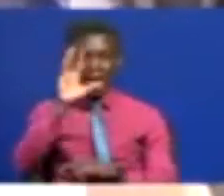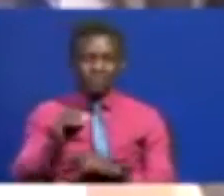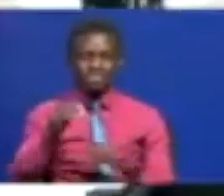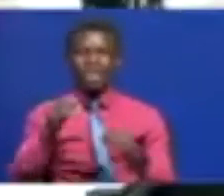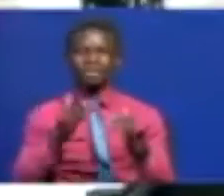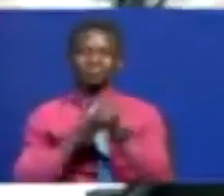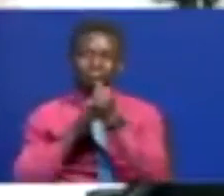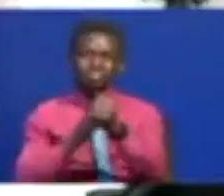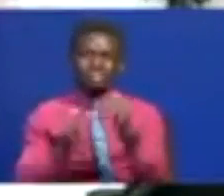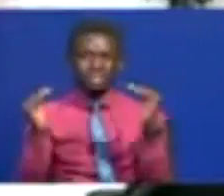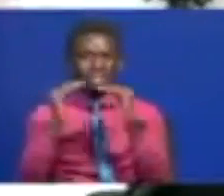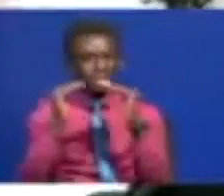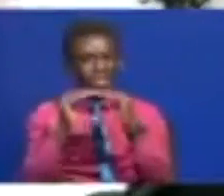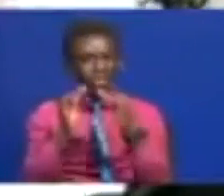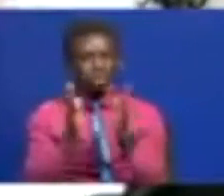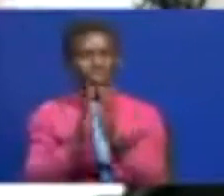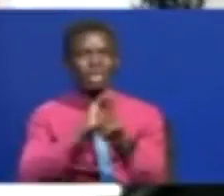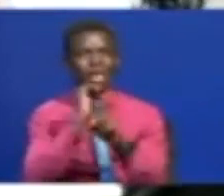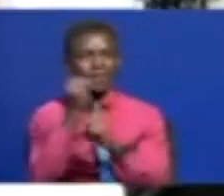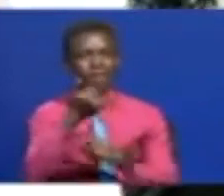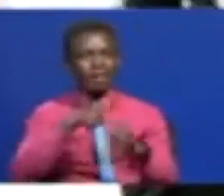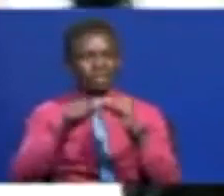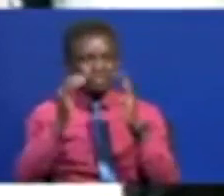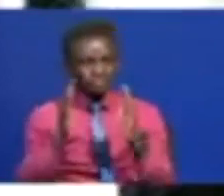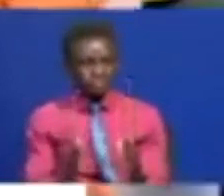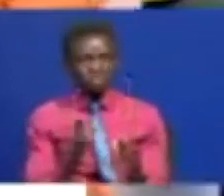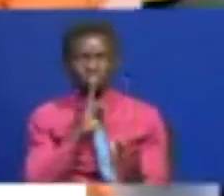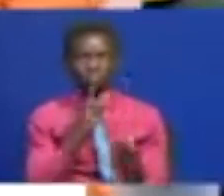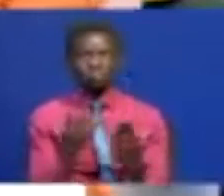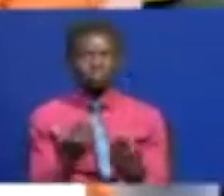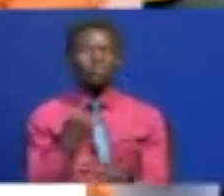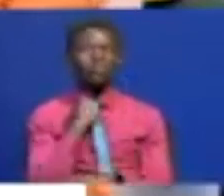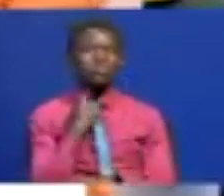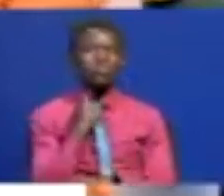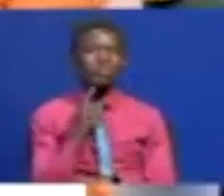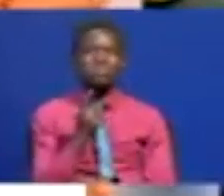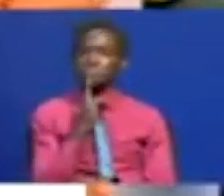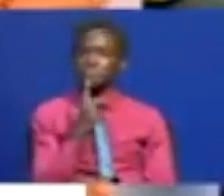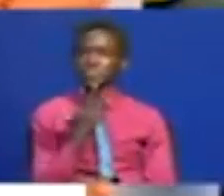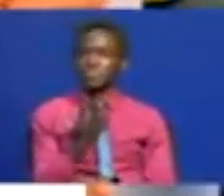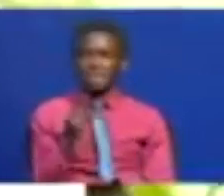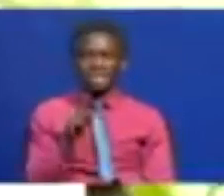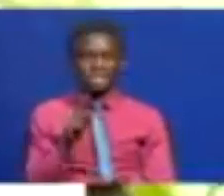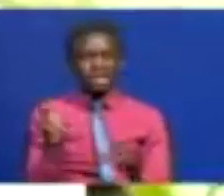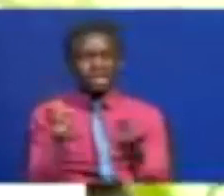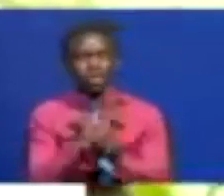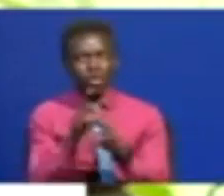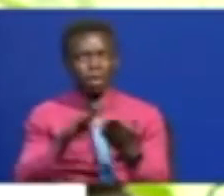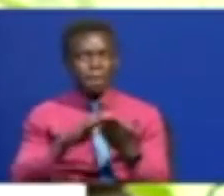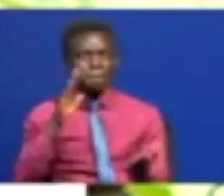financing. And environmental activists urging them to prioritize vulnerable communities in climate mitigation programs. We've